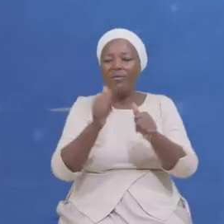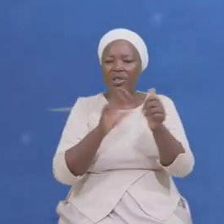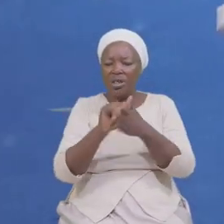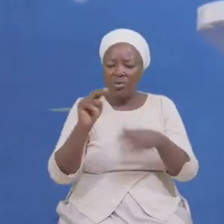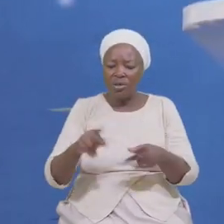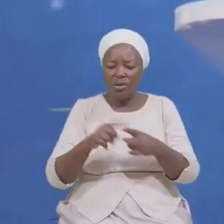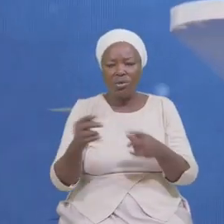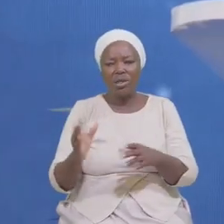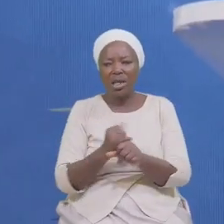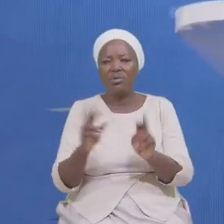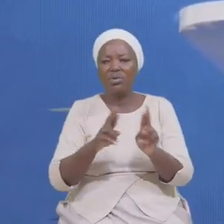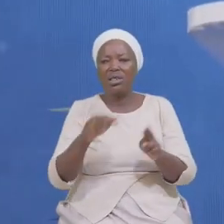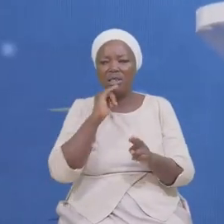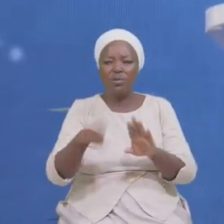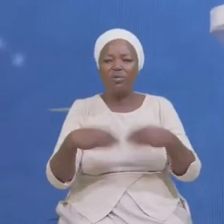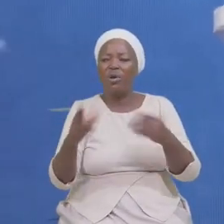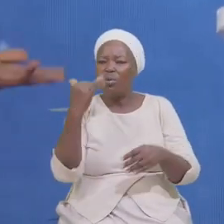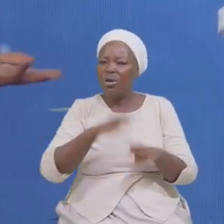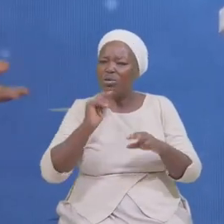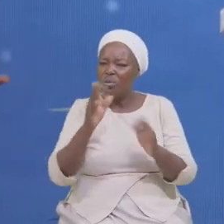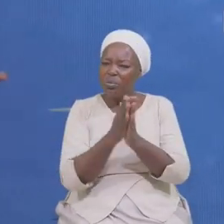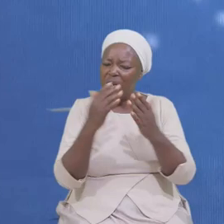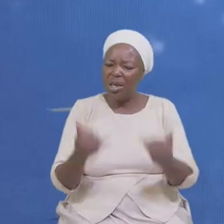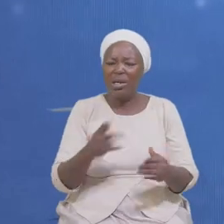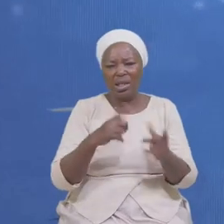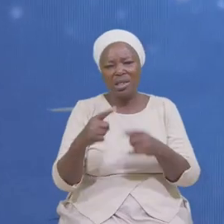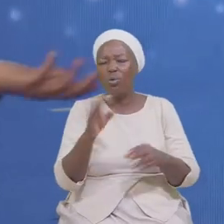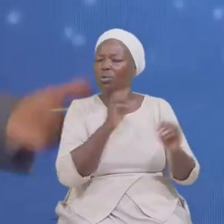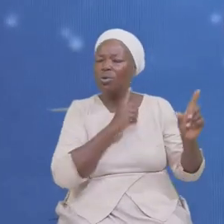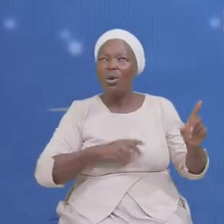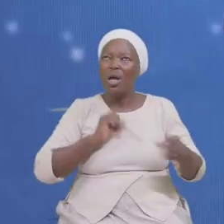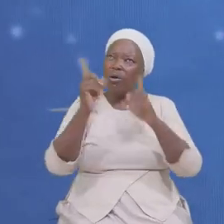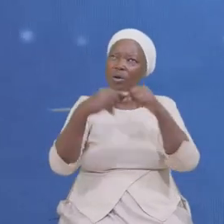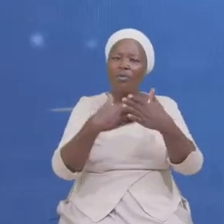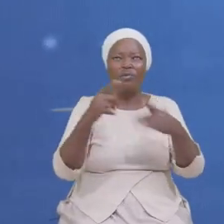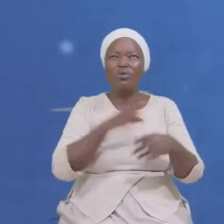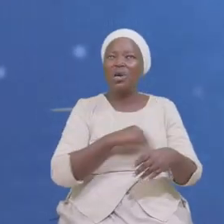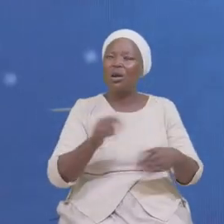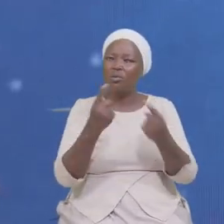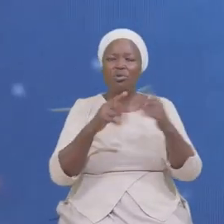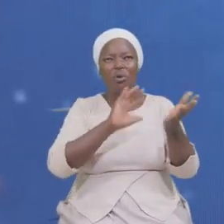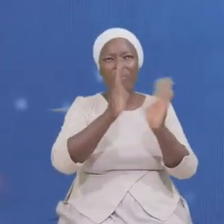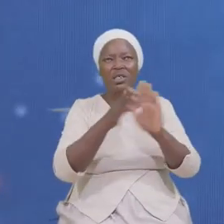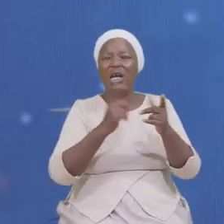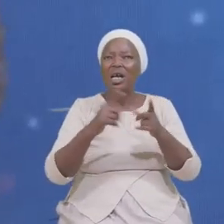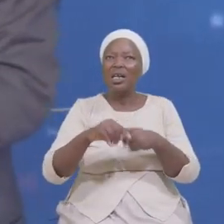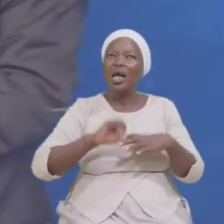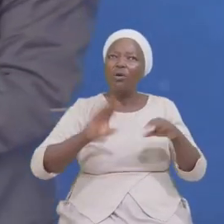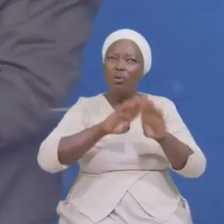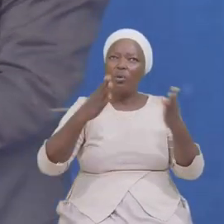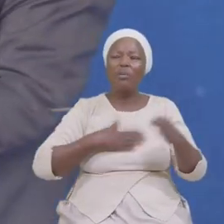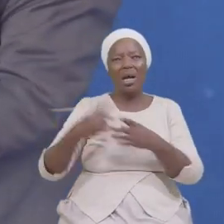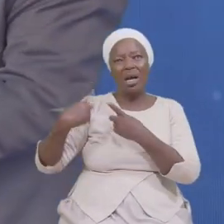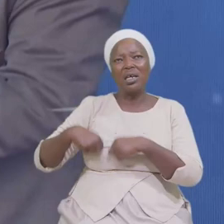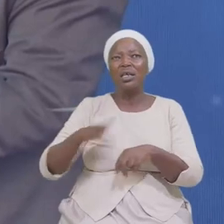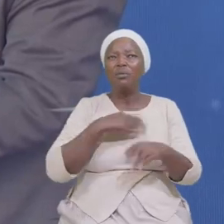provided. Why won't you say, oh Lord, I come before you and I open my heart before you. Anything that will hinder me, anything